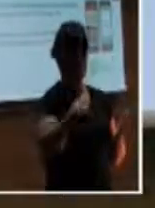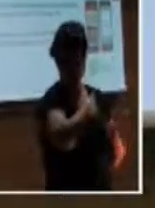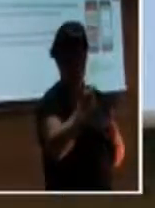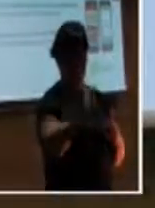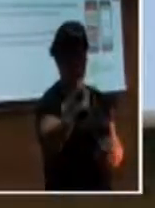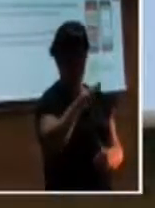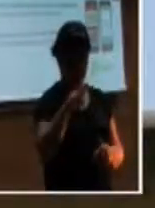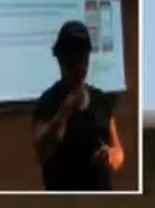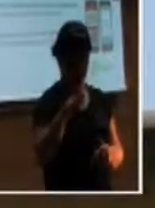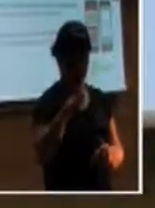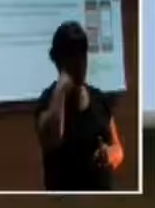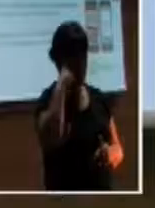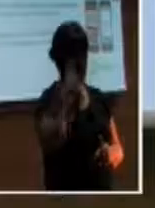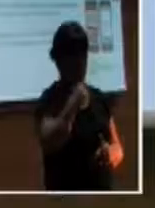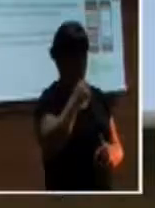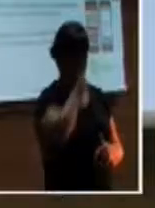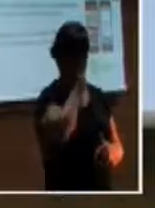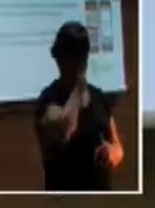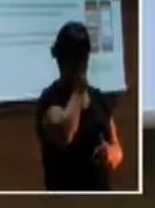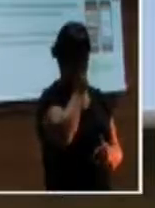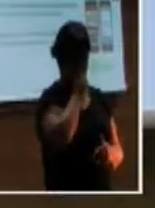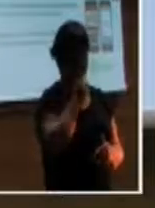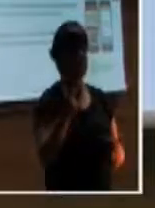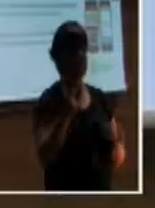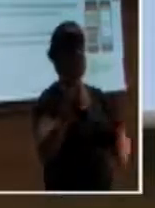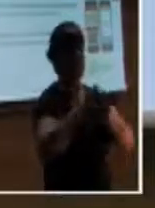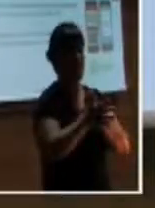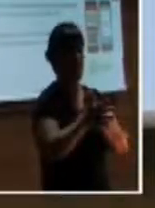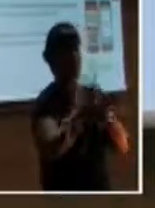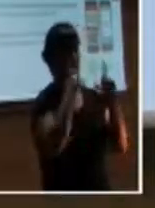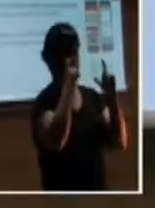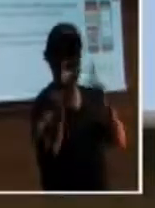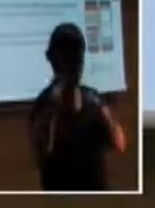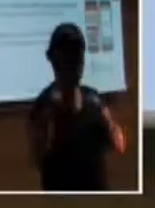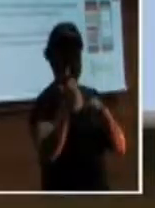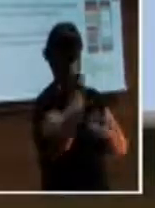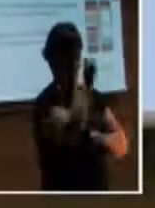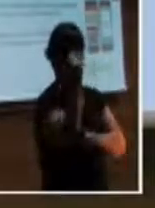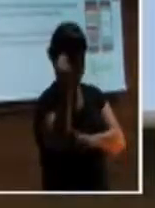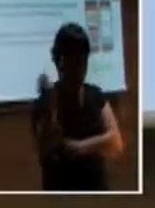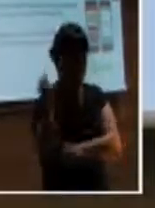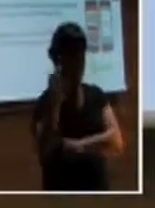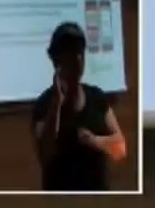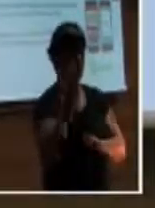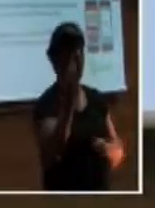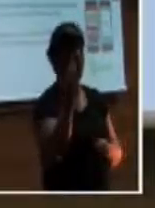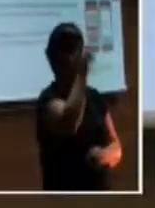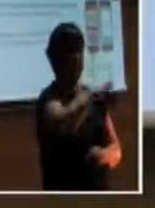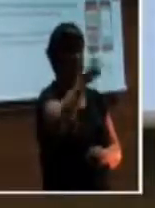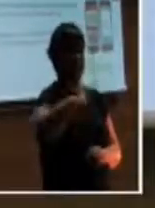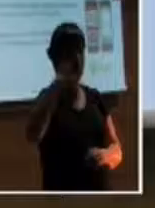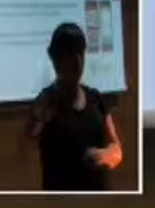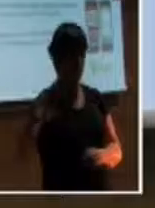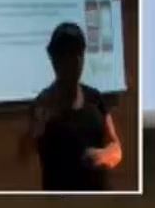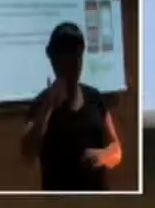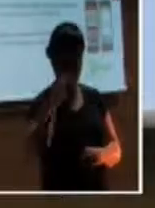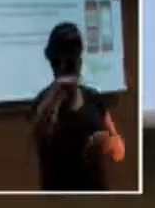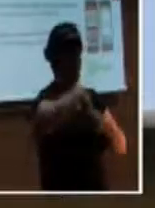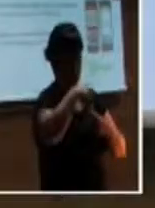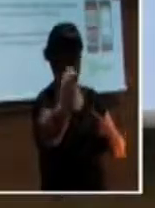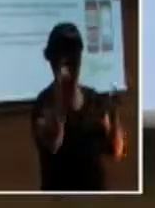pictures, photographs of monuments, of people, and this serves as